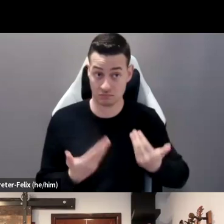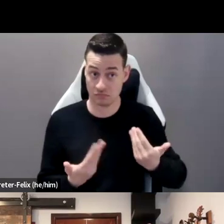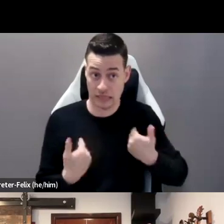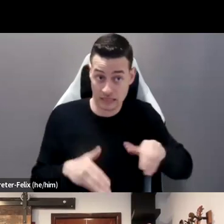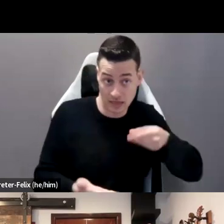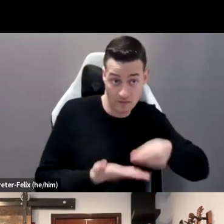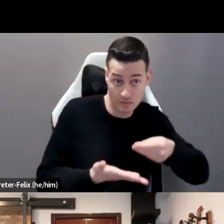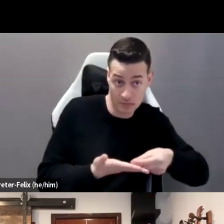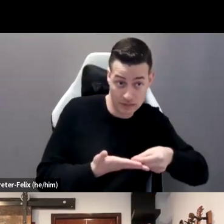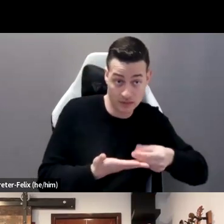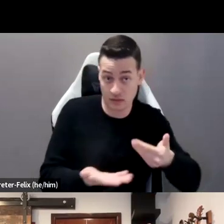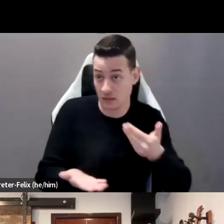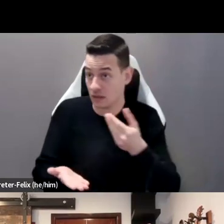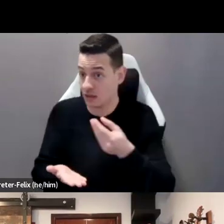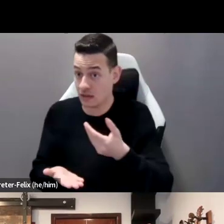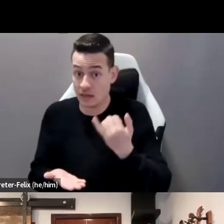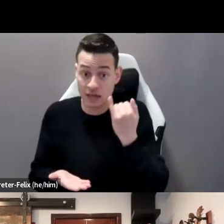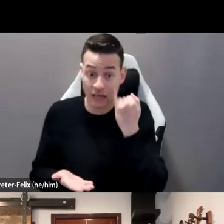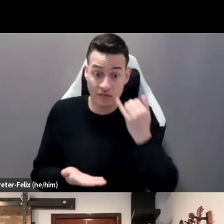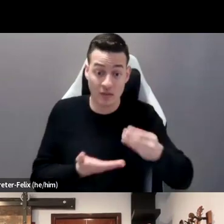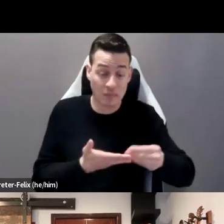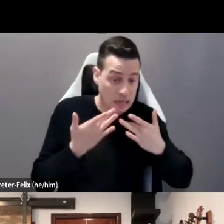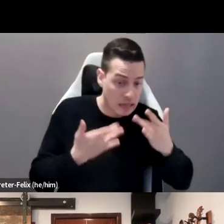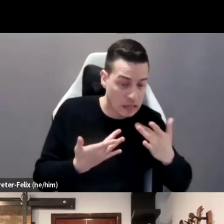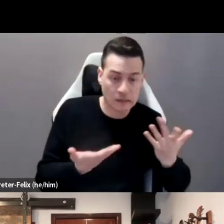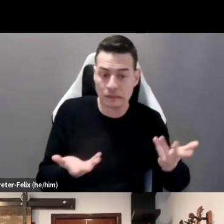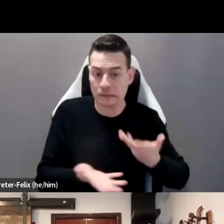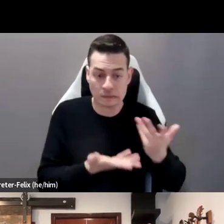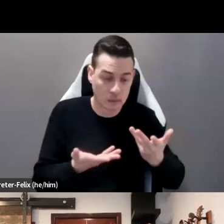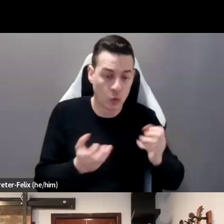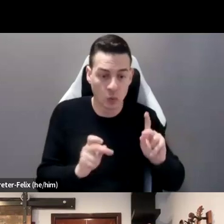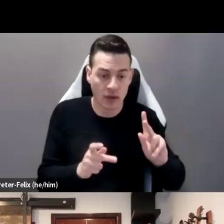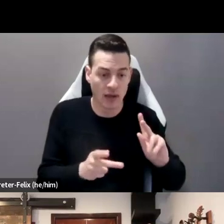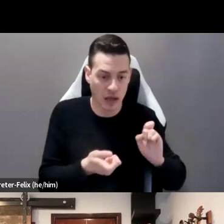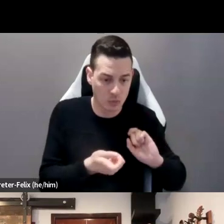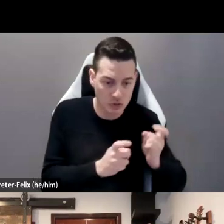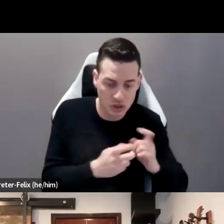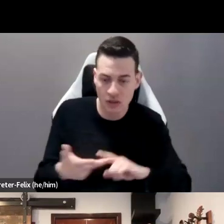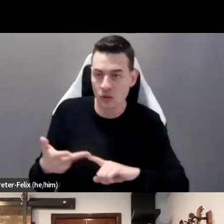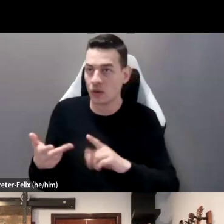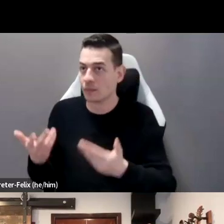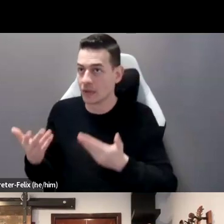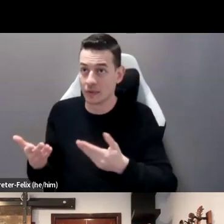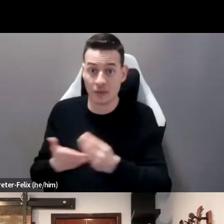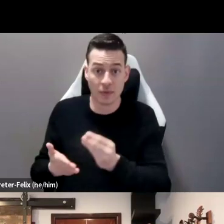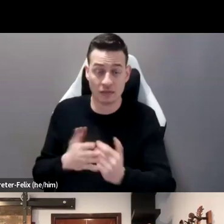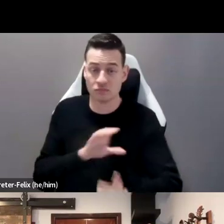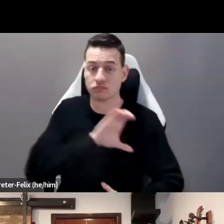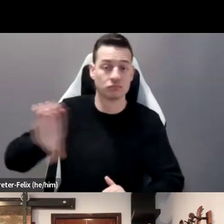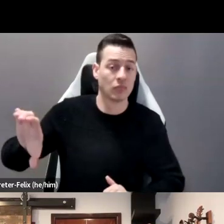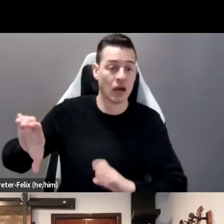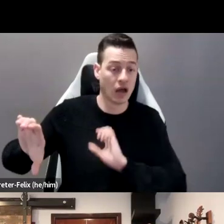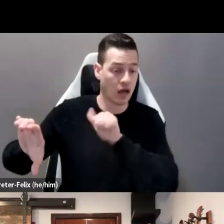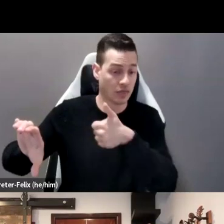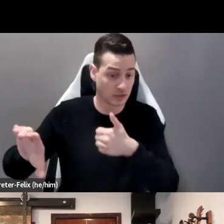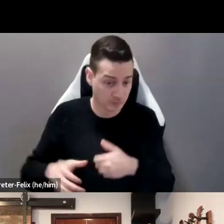the money somewhere else. Thinks it's not a service that is a service to be provided to students.